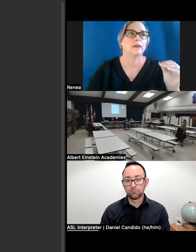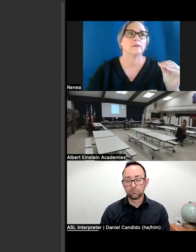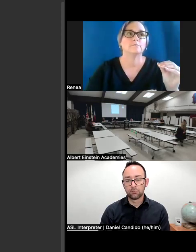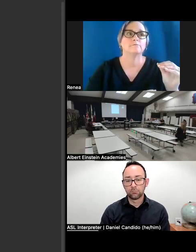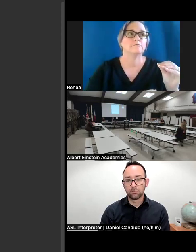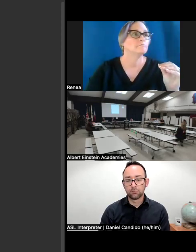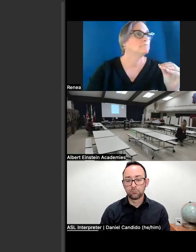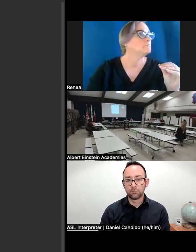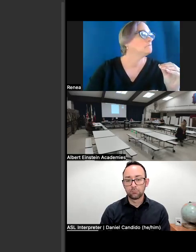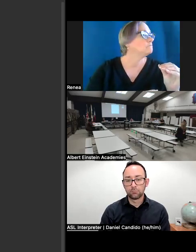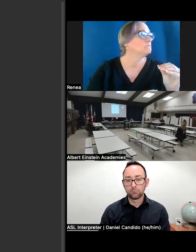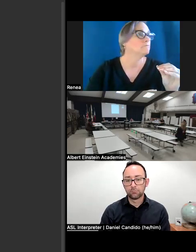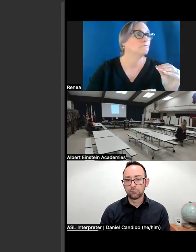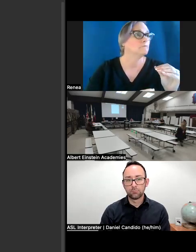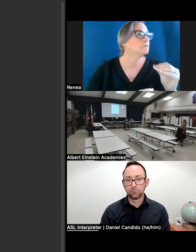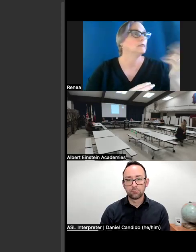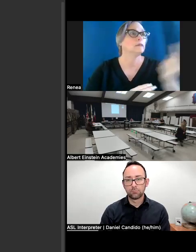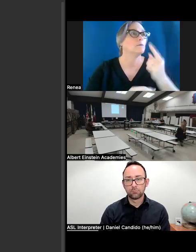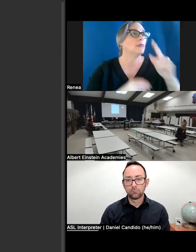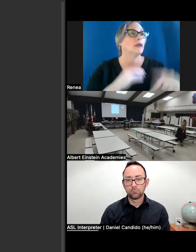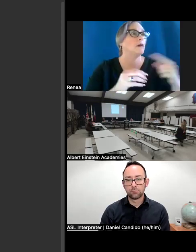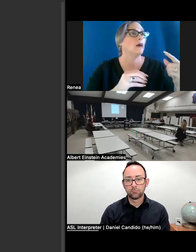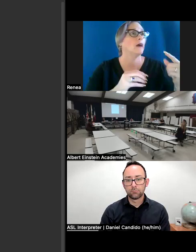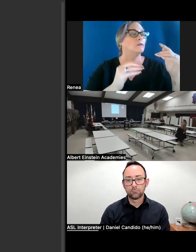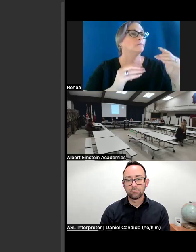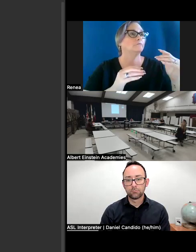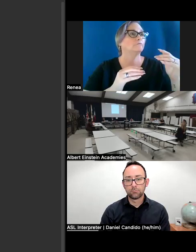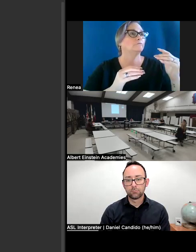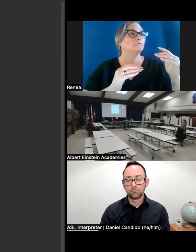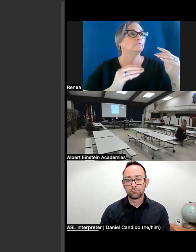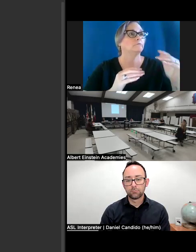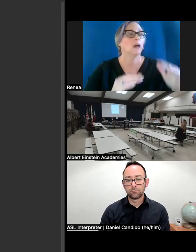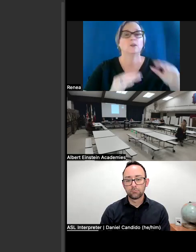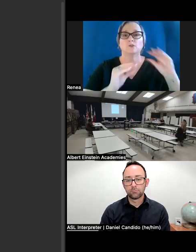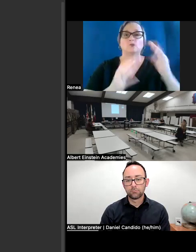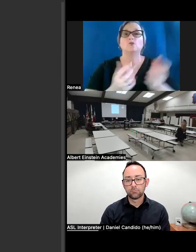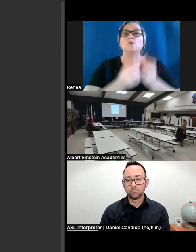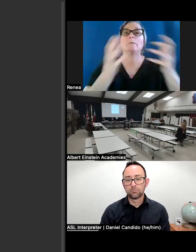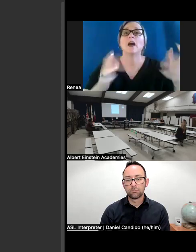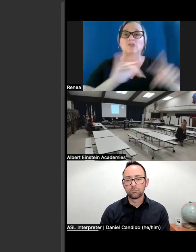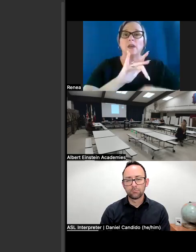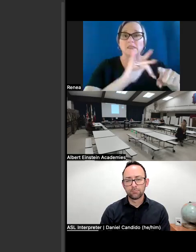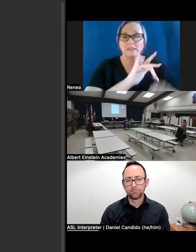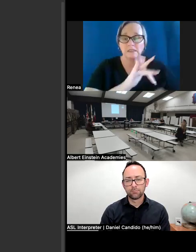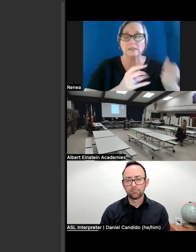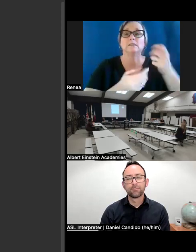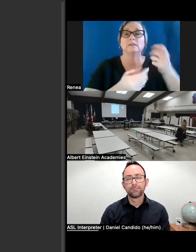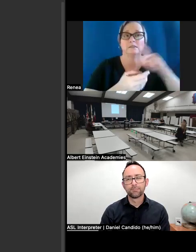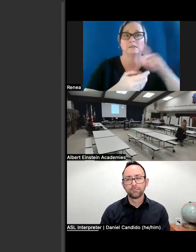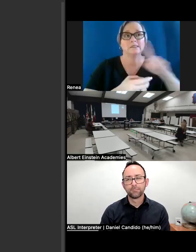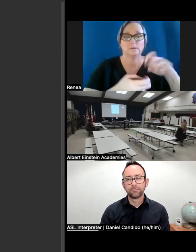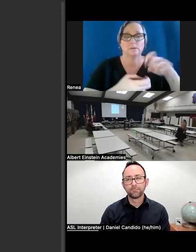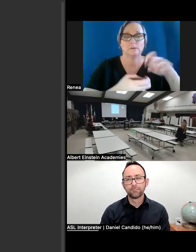to have higher levels of chronic absenteeism and what we can do to remedy that. And really just talking about